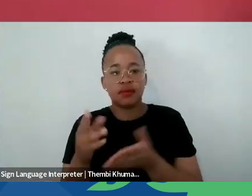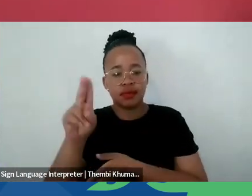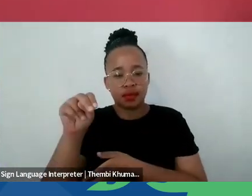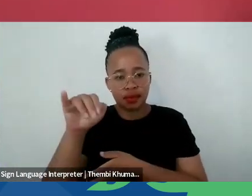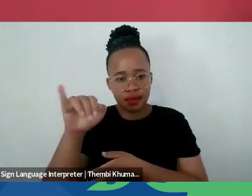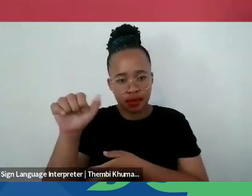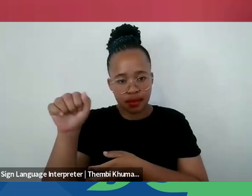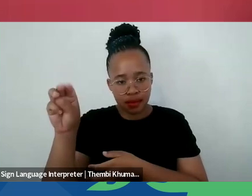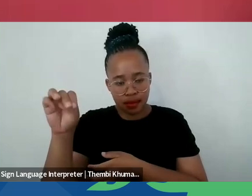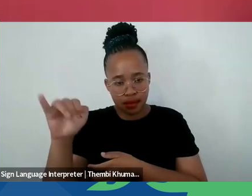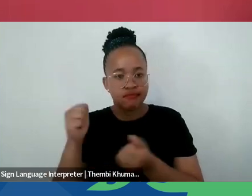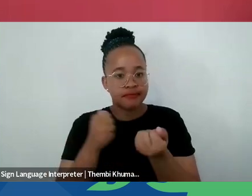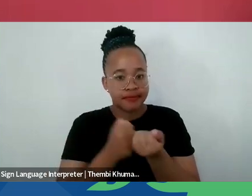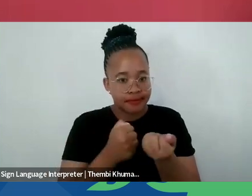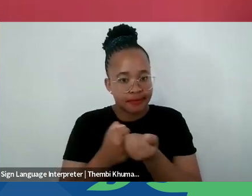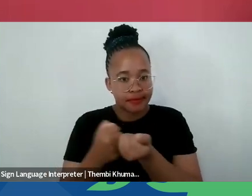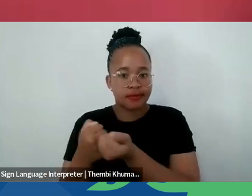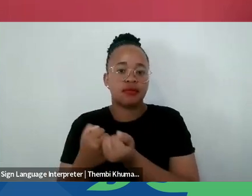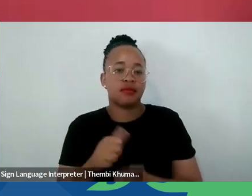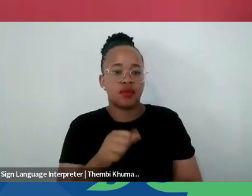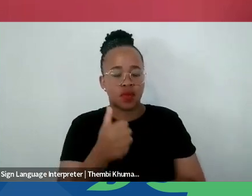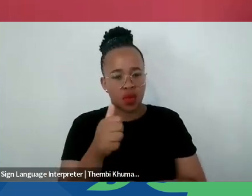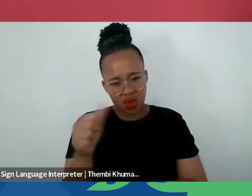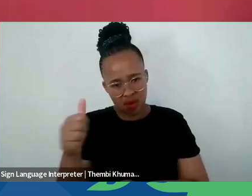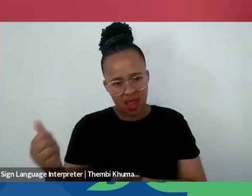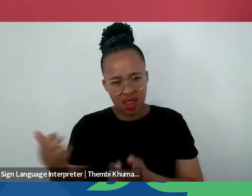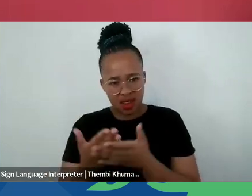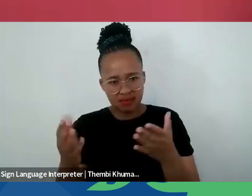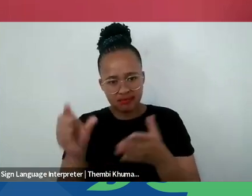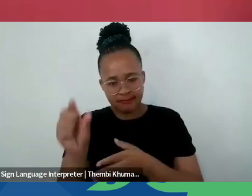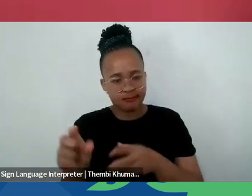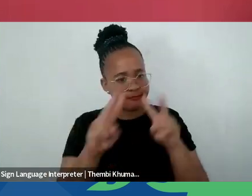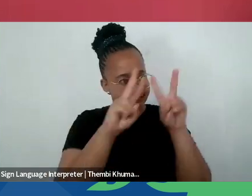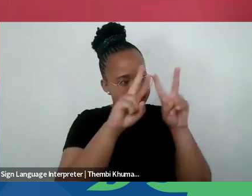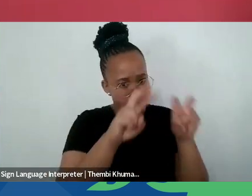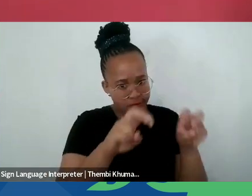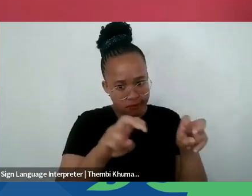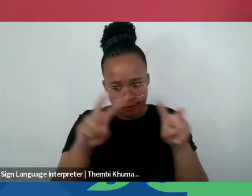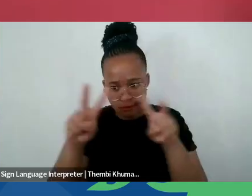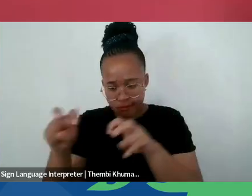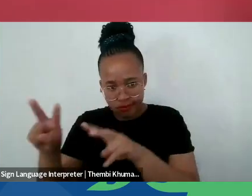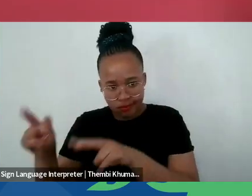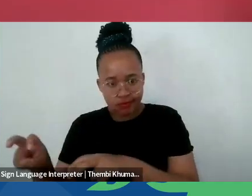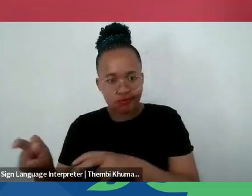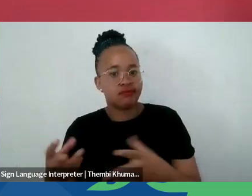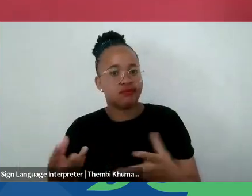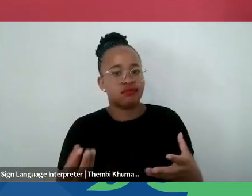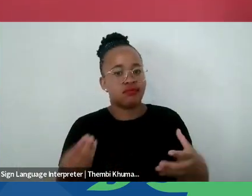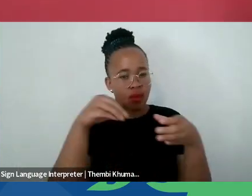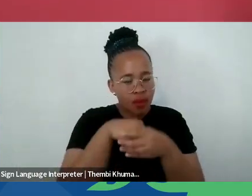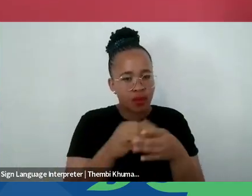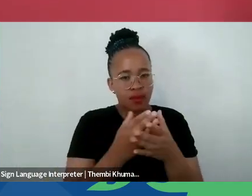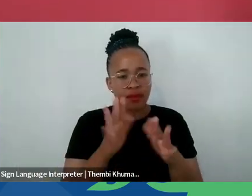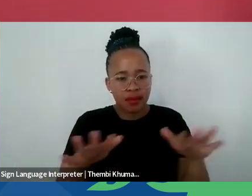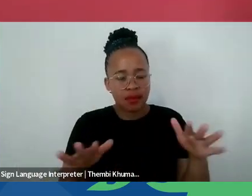ART and of other researchers, to engage with people to understand what their